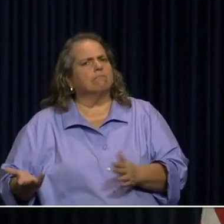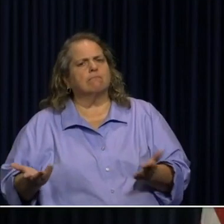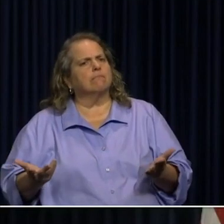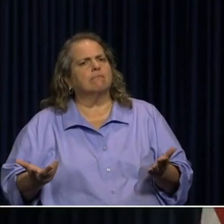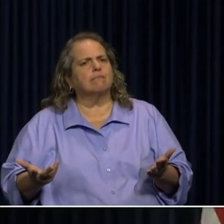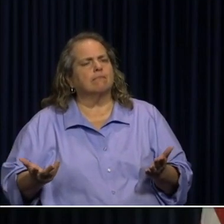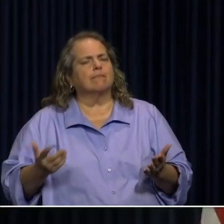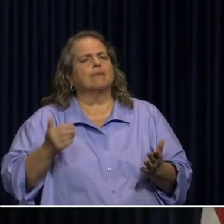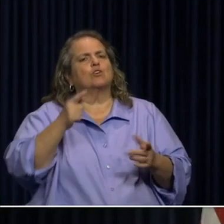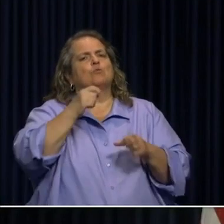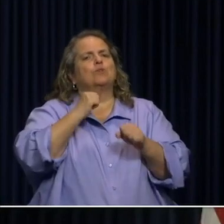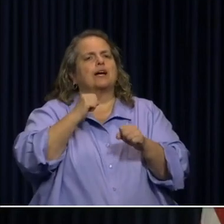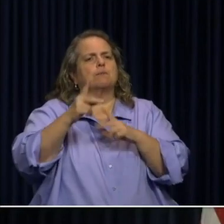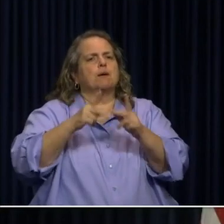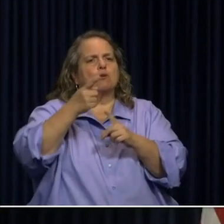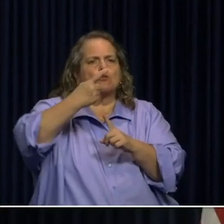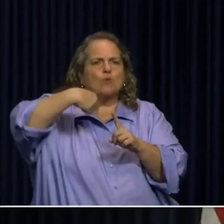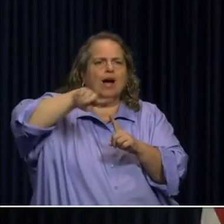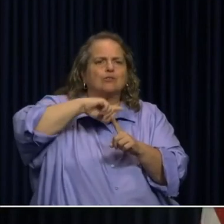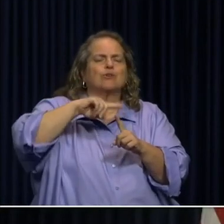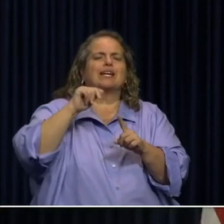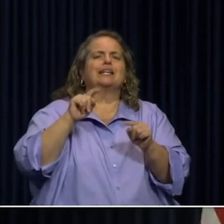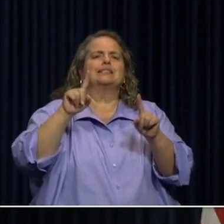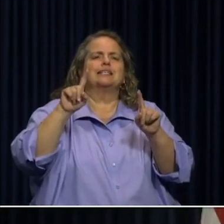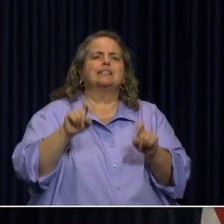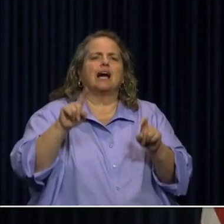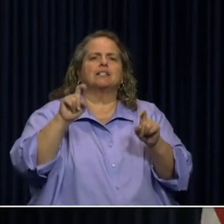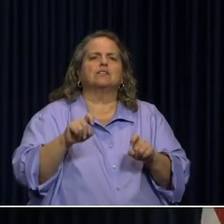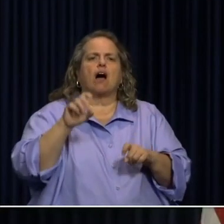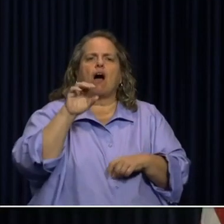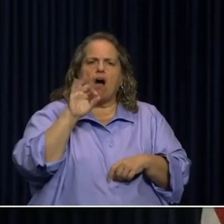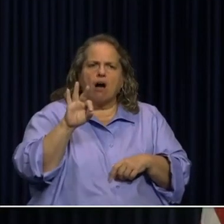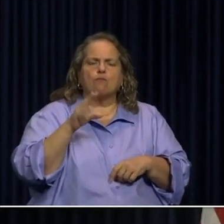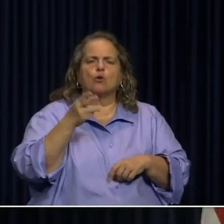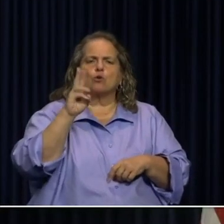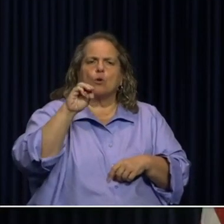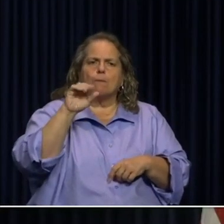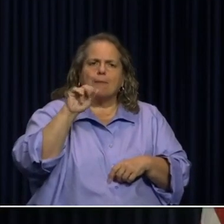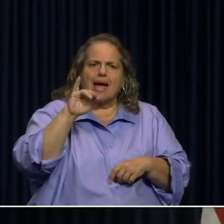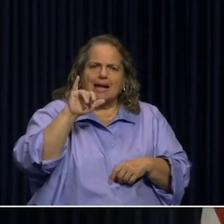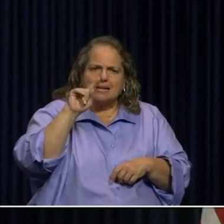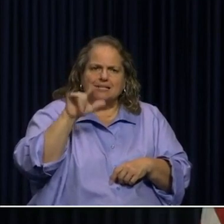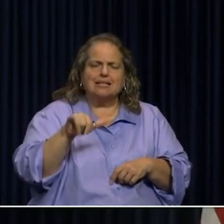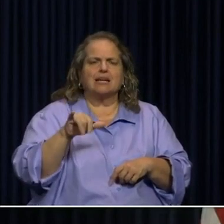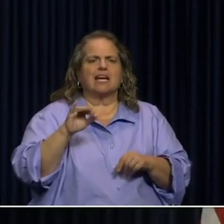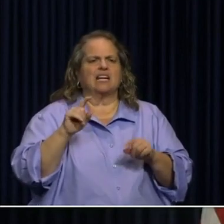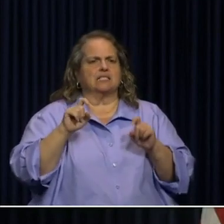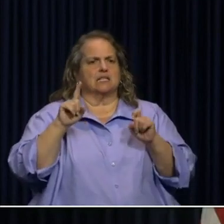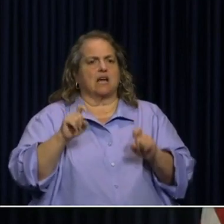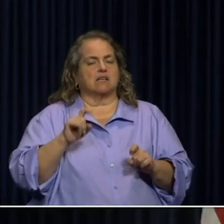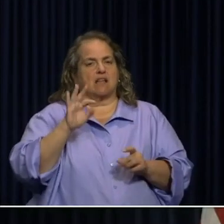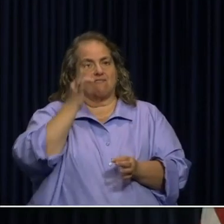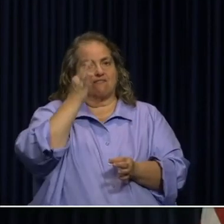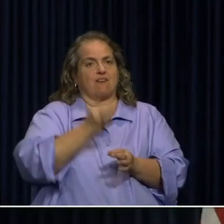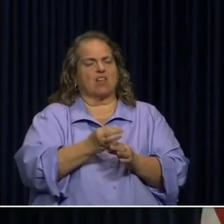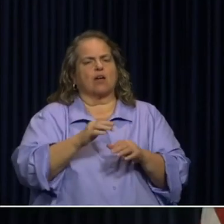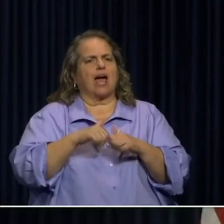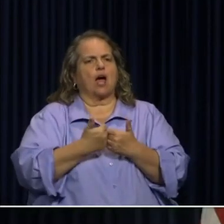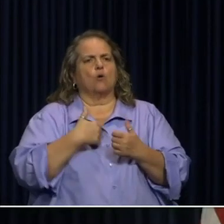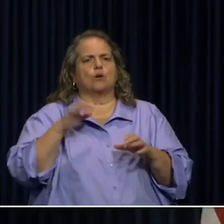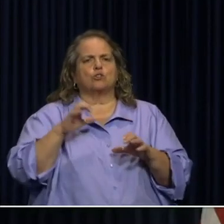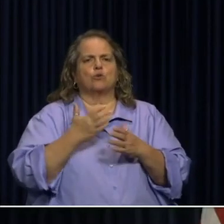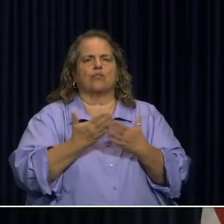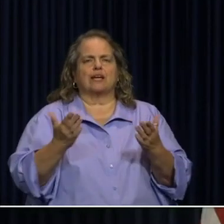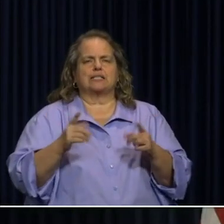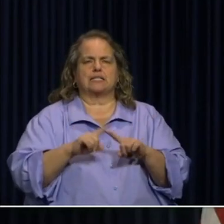test of humanity, and maybe it's even a test of faith to be able to do things differently. But knowing that our